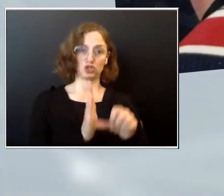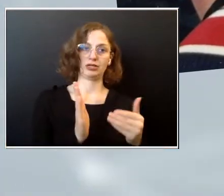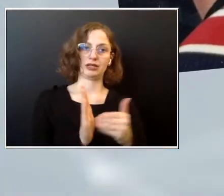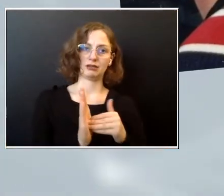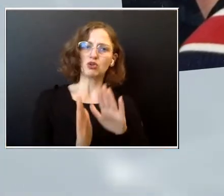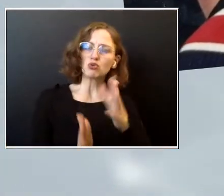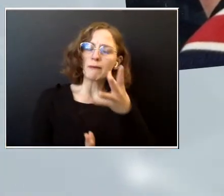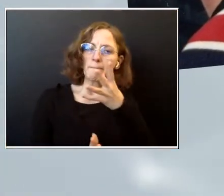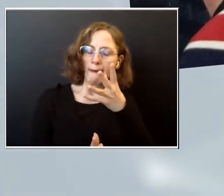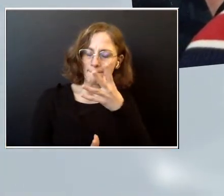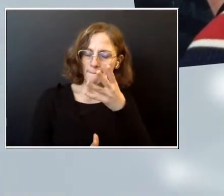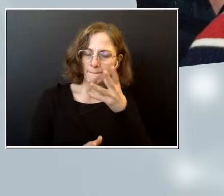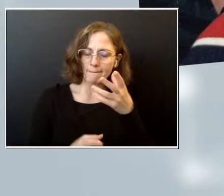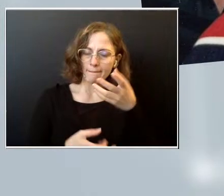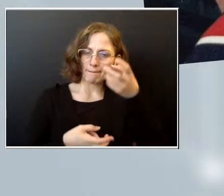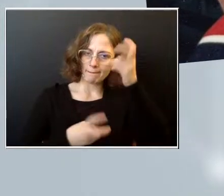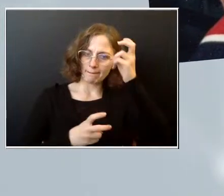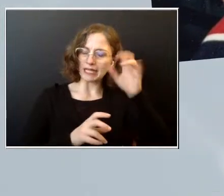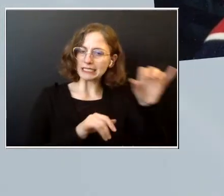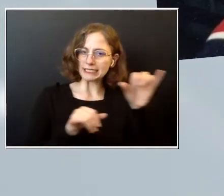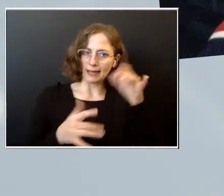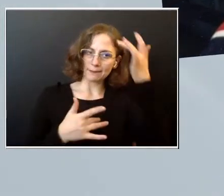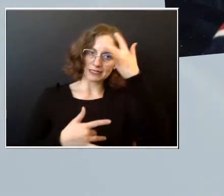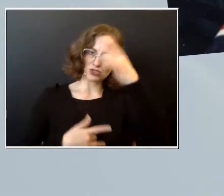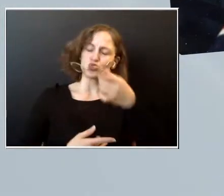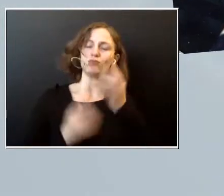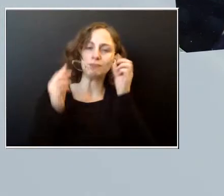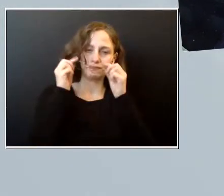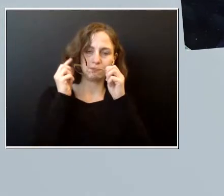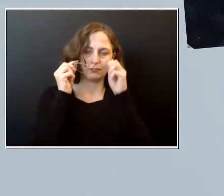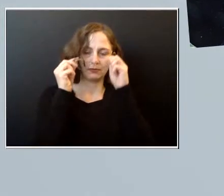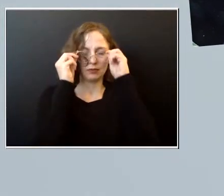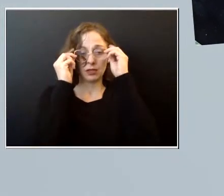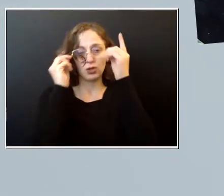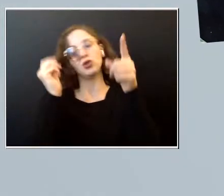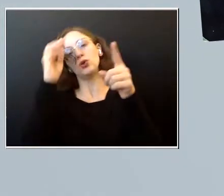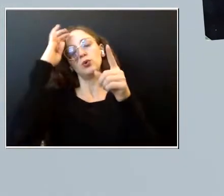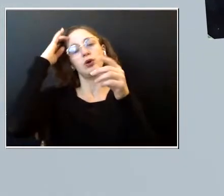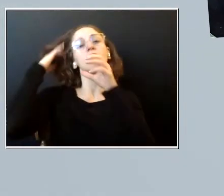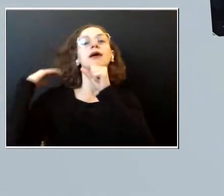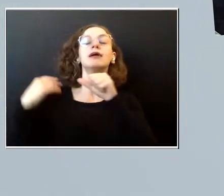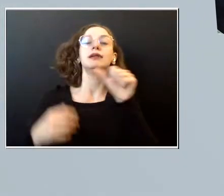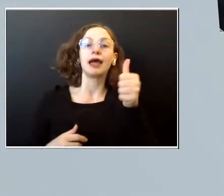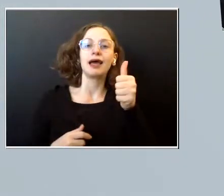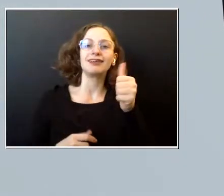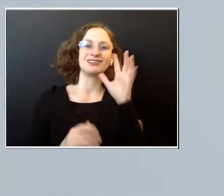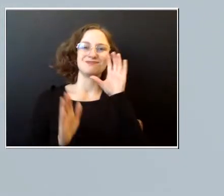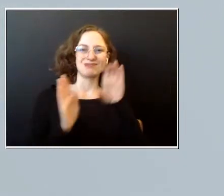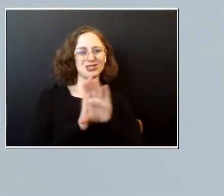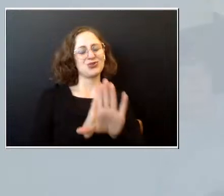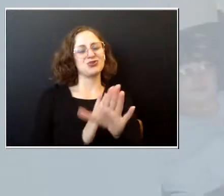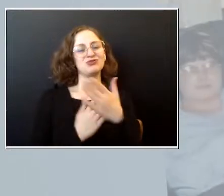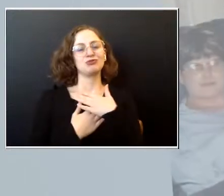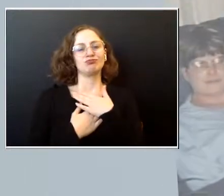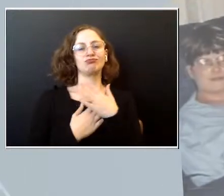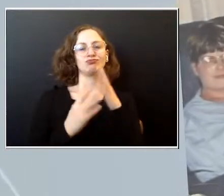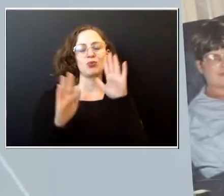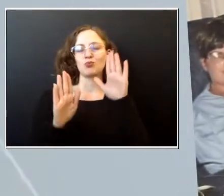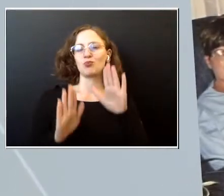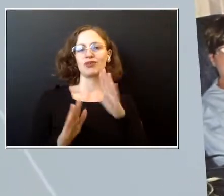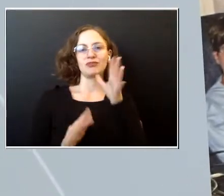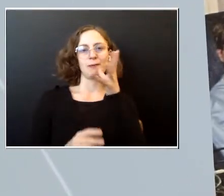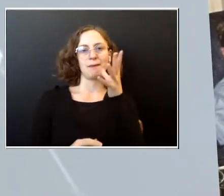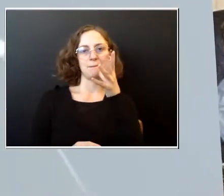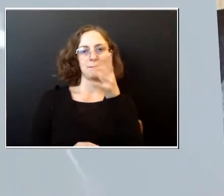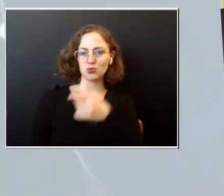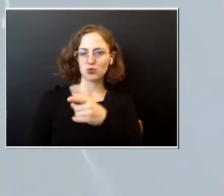were only 10, and here are some of the pictures of your amazing mom. You were just 10 when she passed away. I want to ask you what